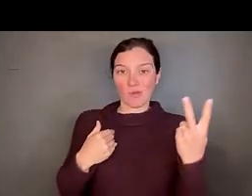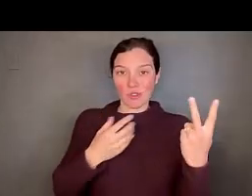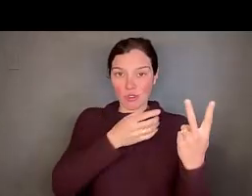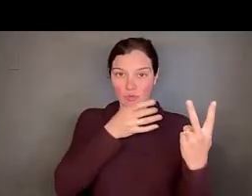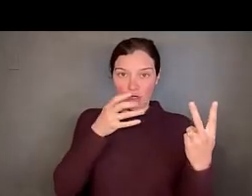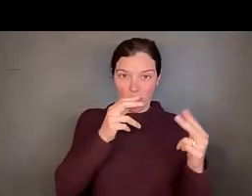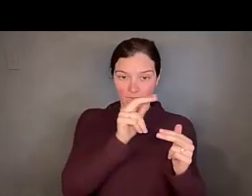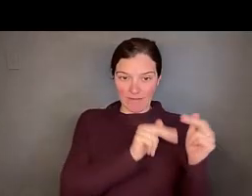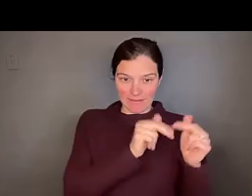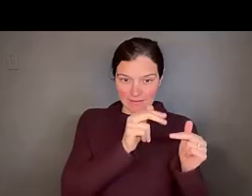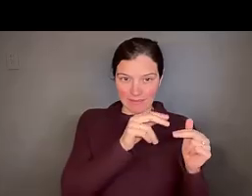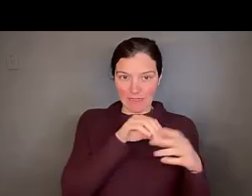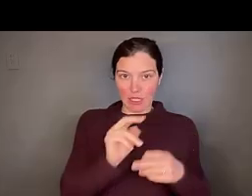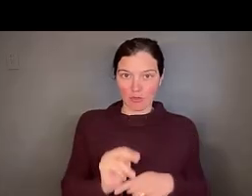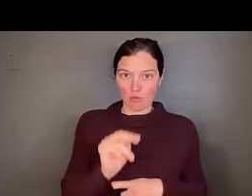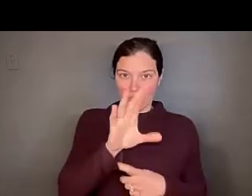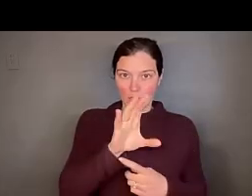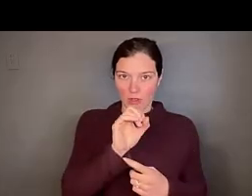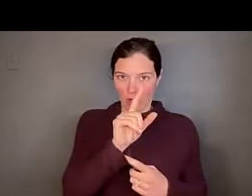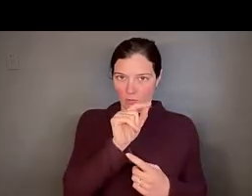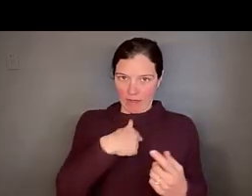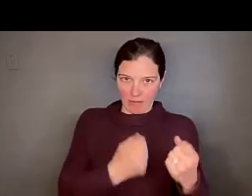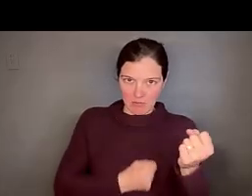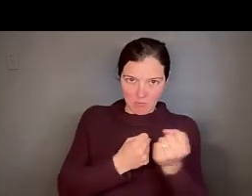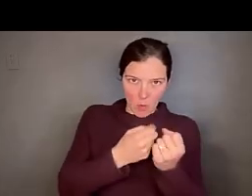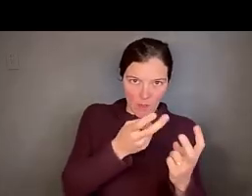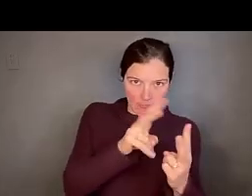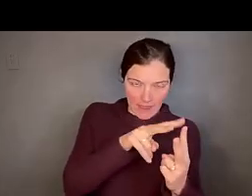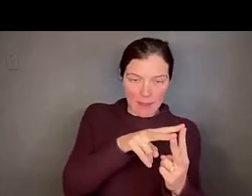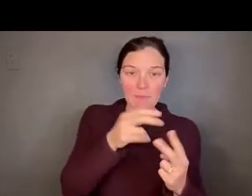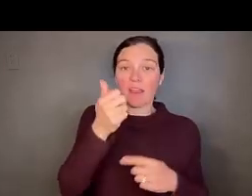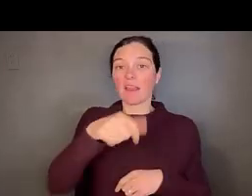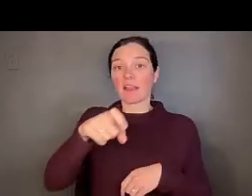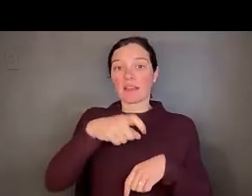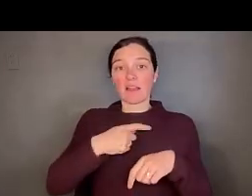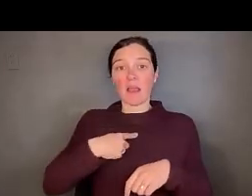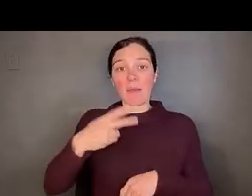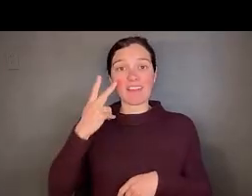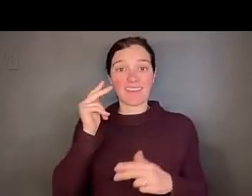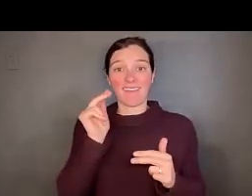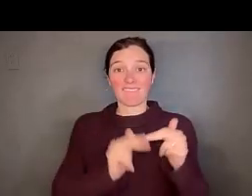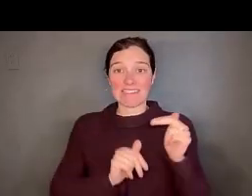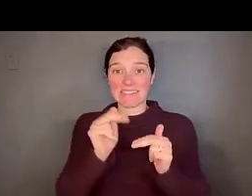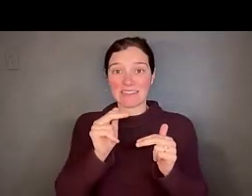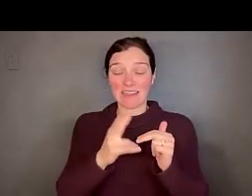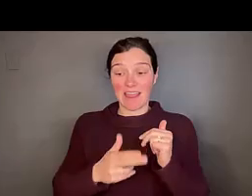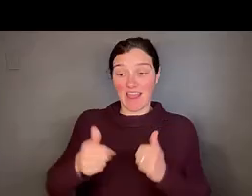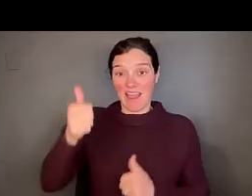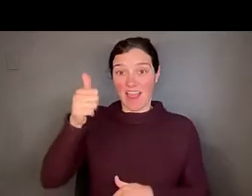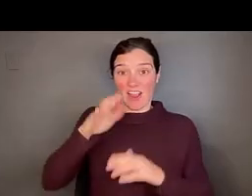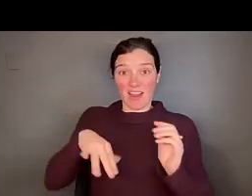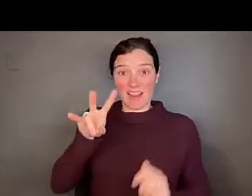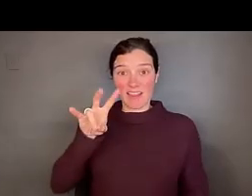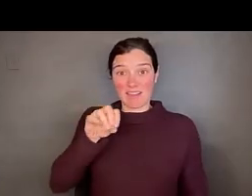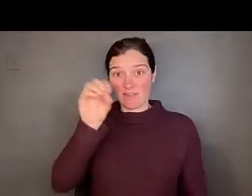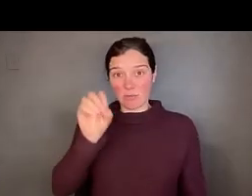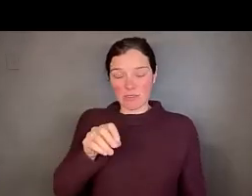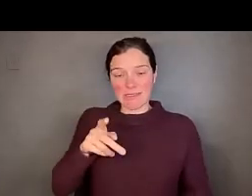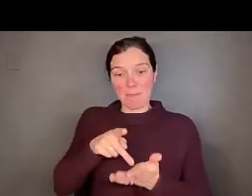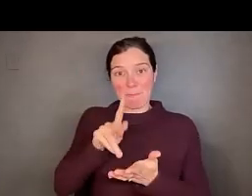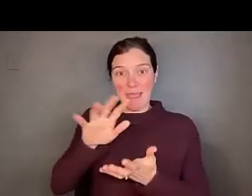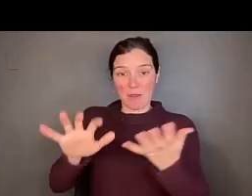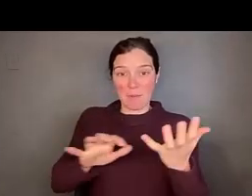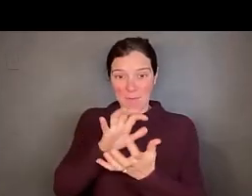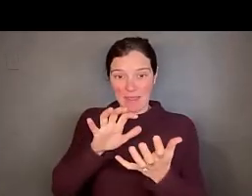facilities and then Northern Colorado that I support. And anytime I see a facility higher than a 70% payer mix